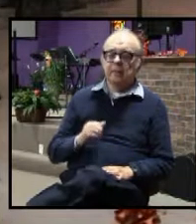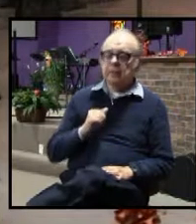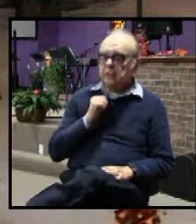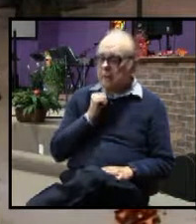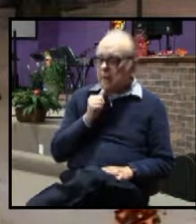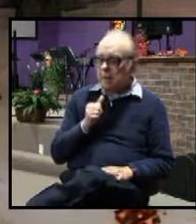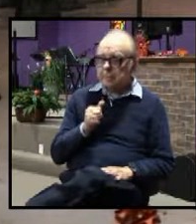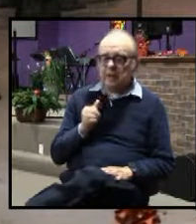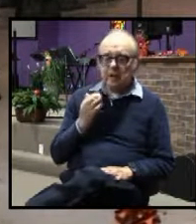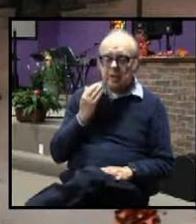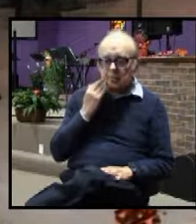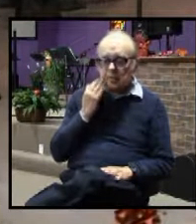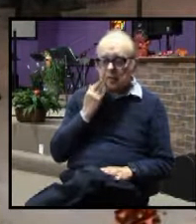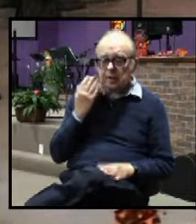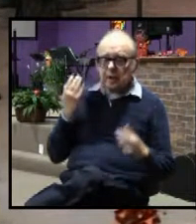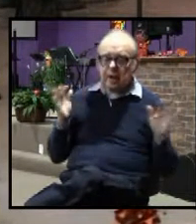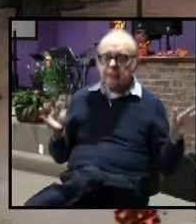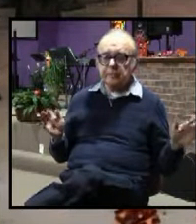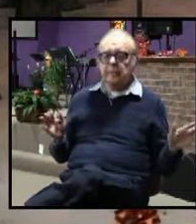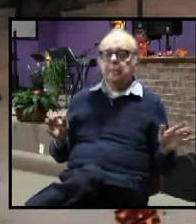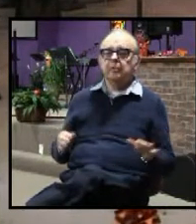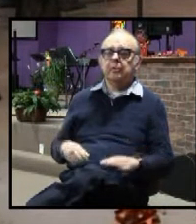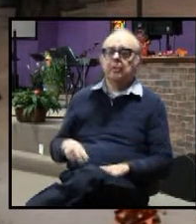Unlikely Angel, okay?